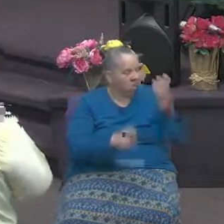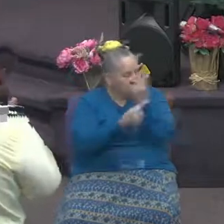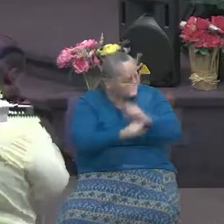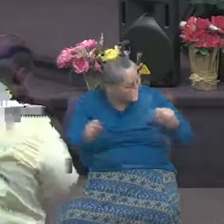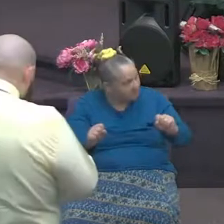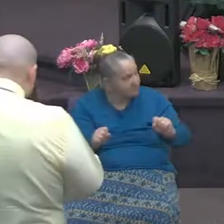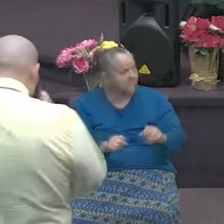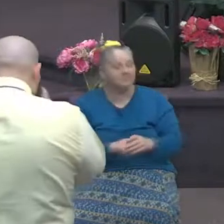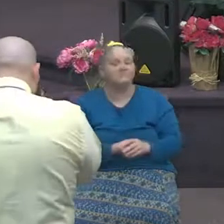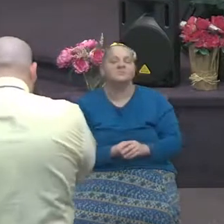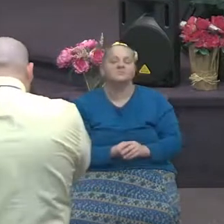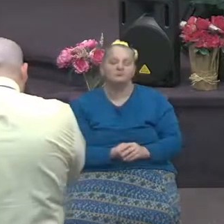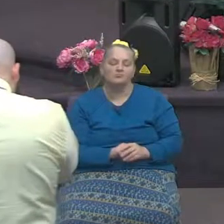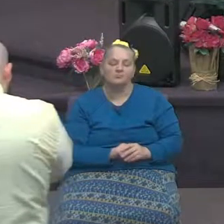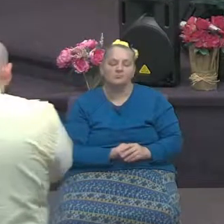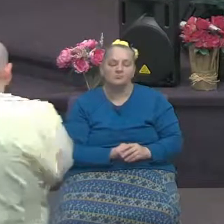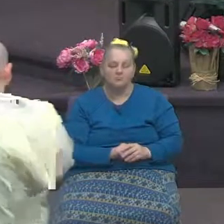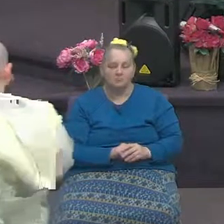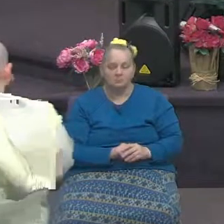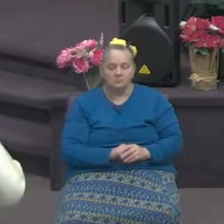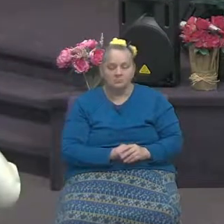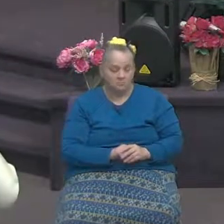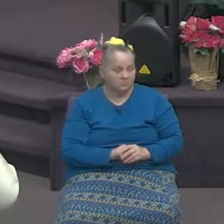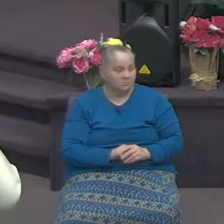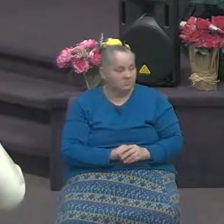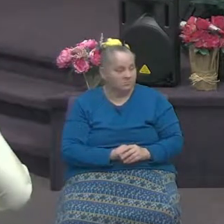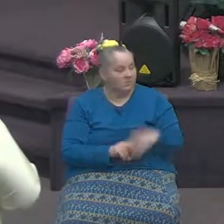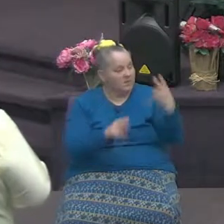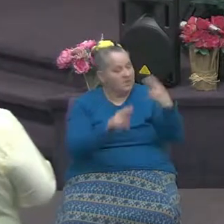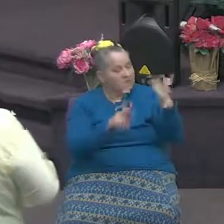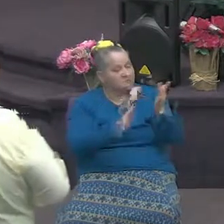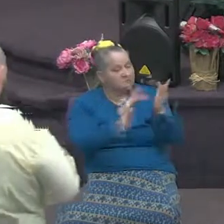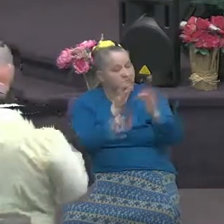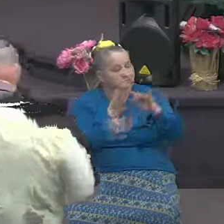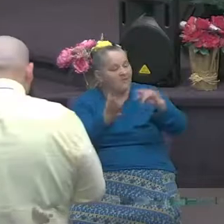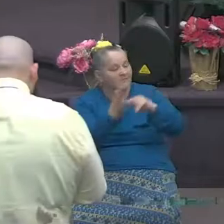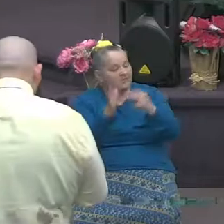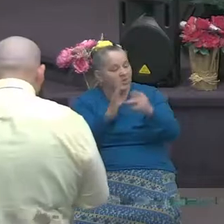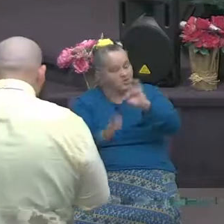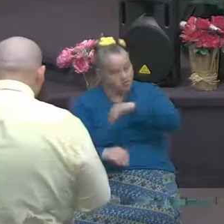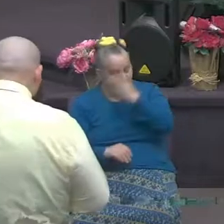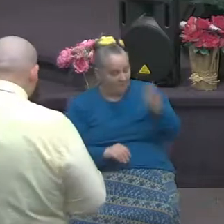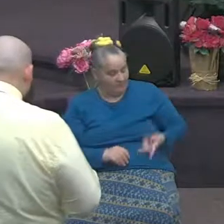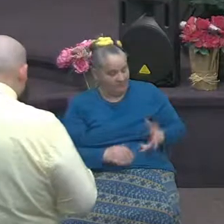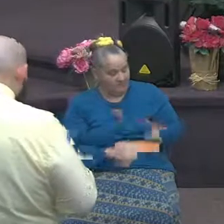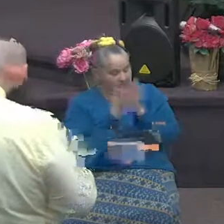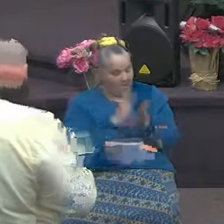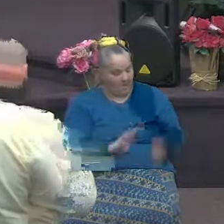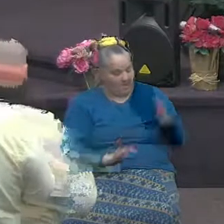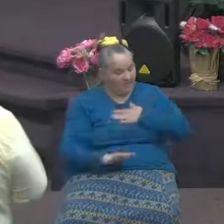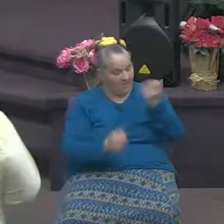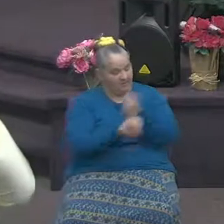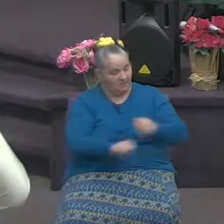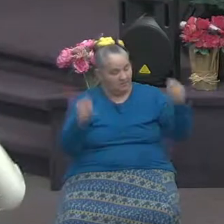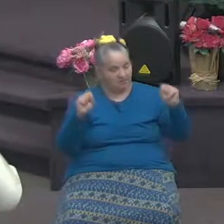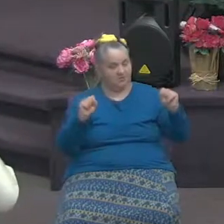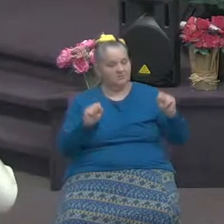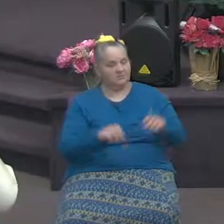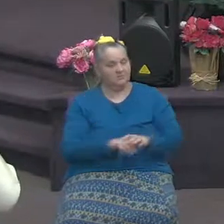be saved. As a matter of fact, the name Jesus means Jehovah has become my